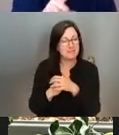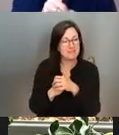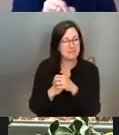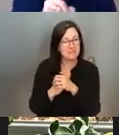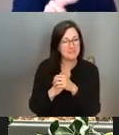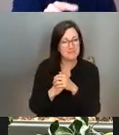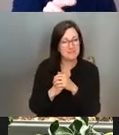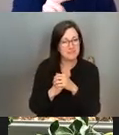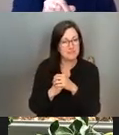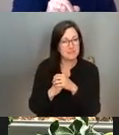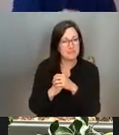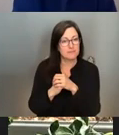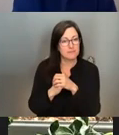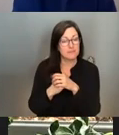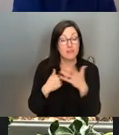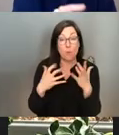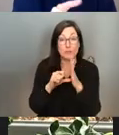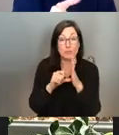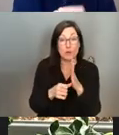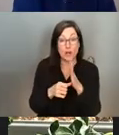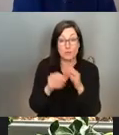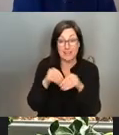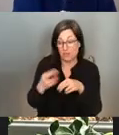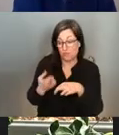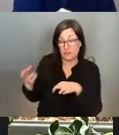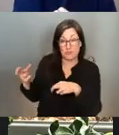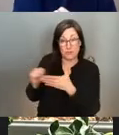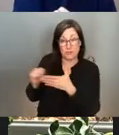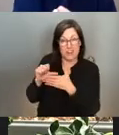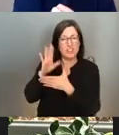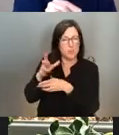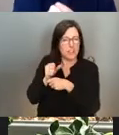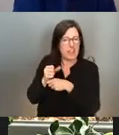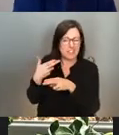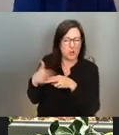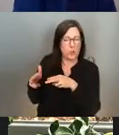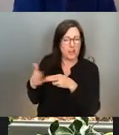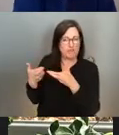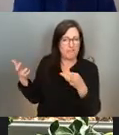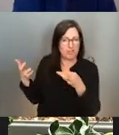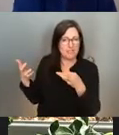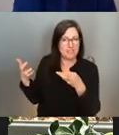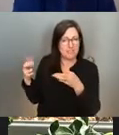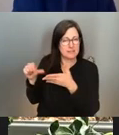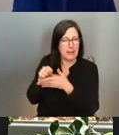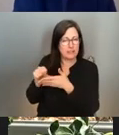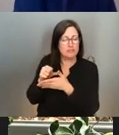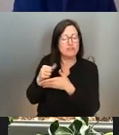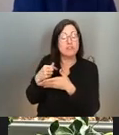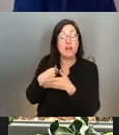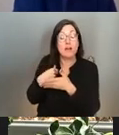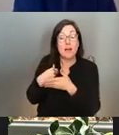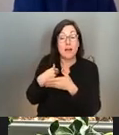I do want to point out in the resource page that you'll get, the quick reference resource page, I came